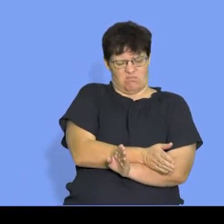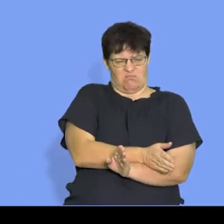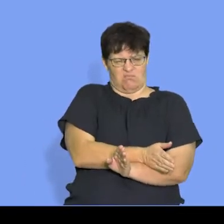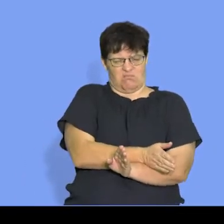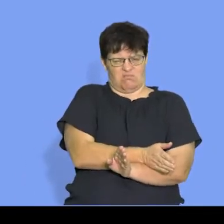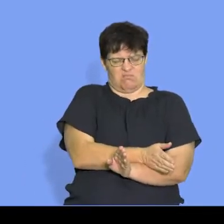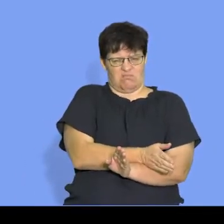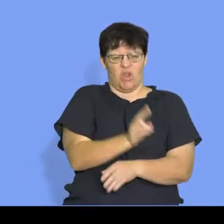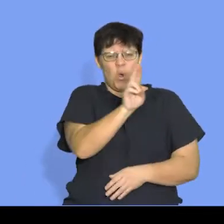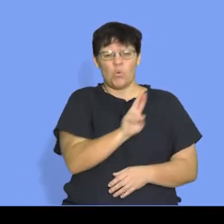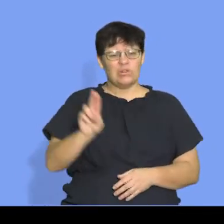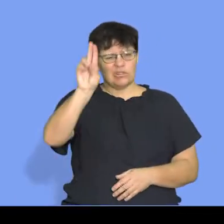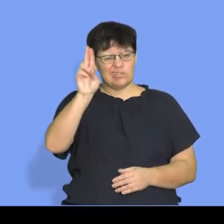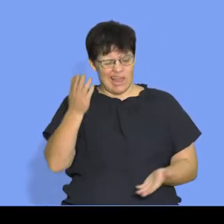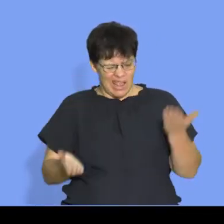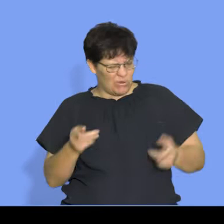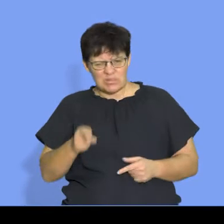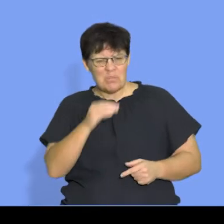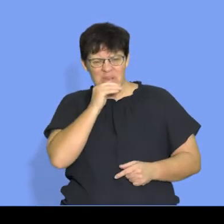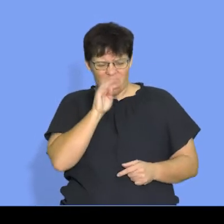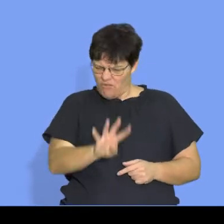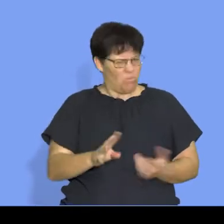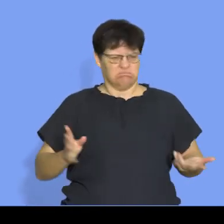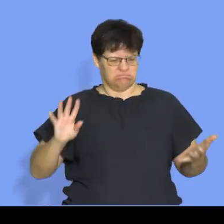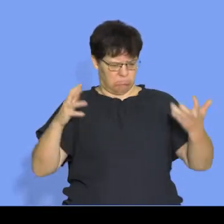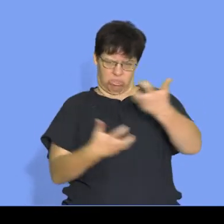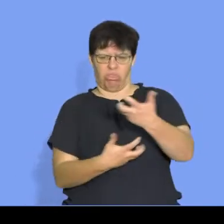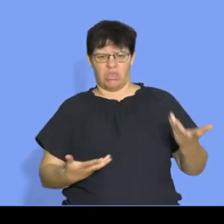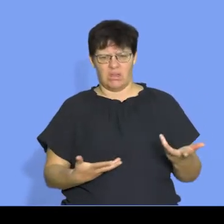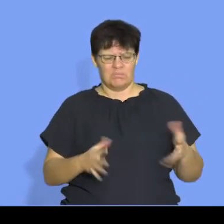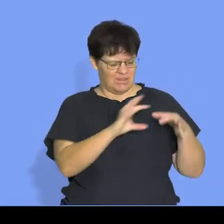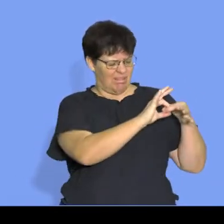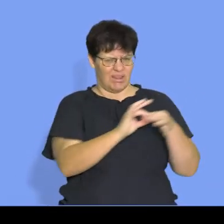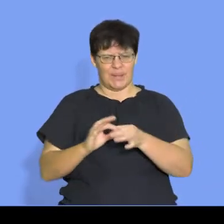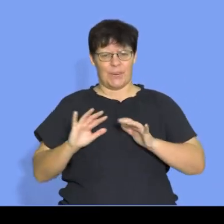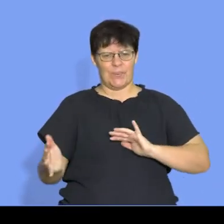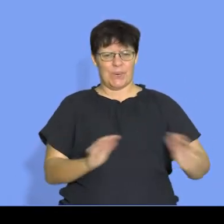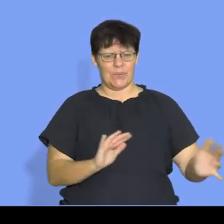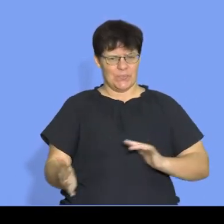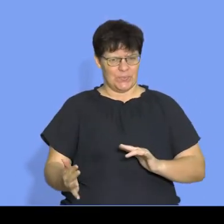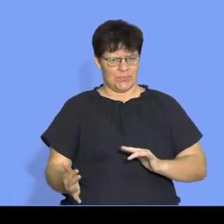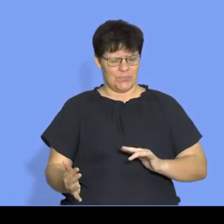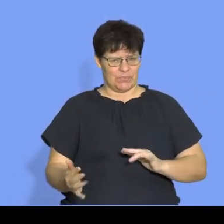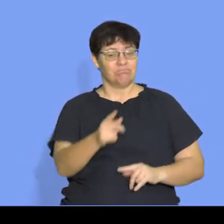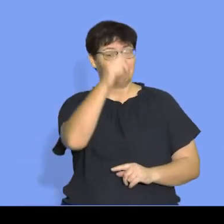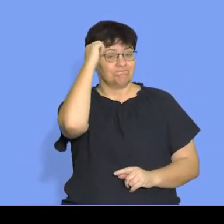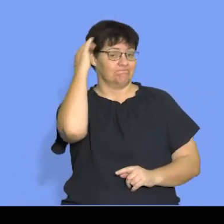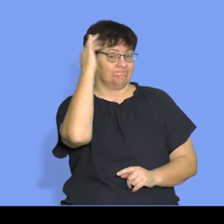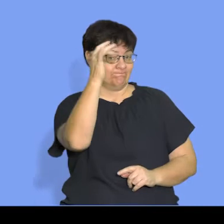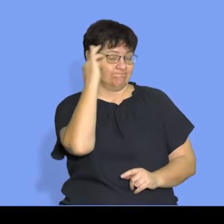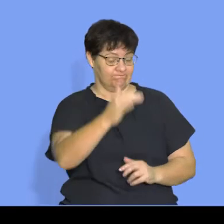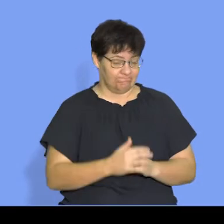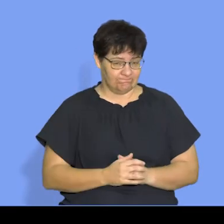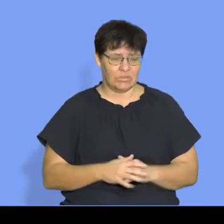quadratic equation has nothing to do with 4. So what exactly is the link between the two? That's one thing that I want you to be thinking about. It's quite